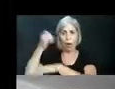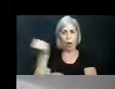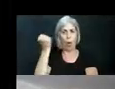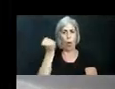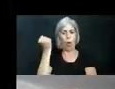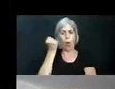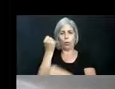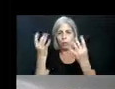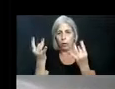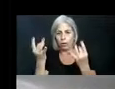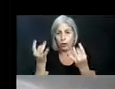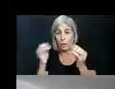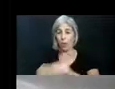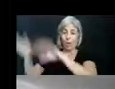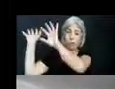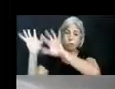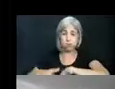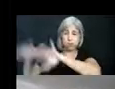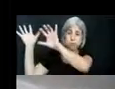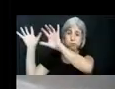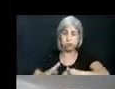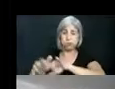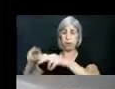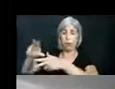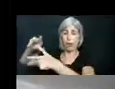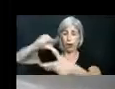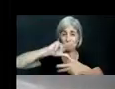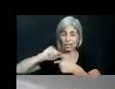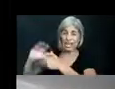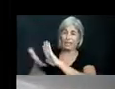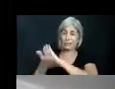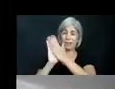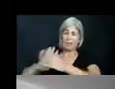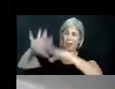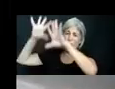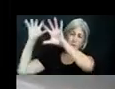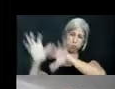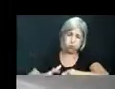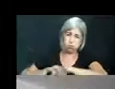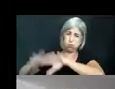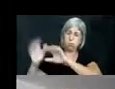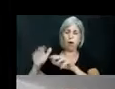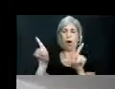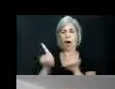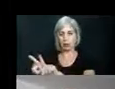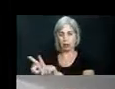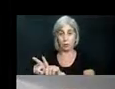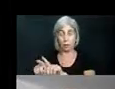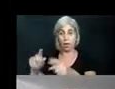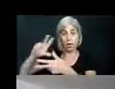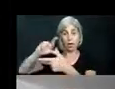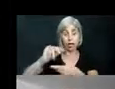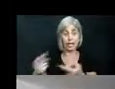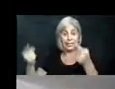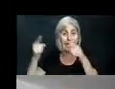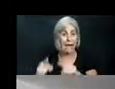leads to heavier downpours. So that will make the hurricanes wetter as well. So when they, when we do have hurricanes, they